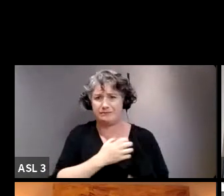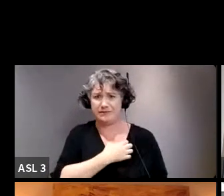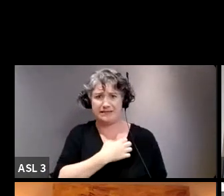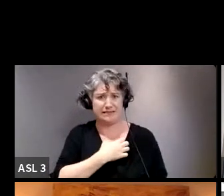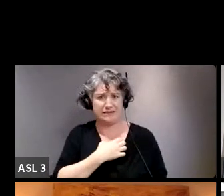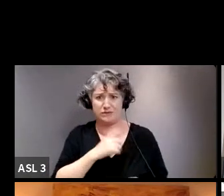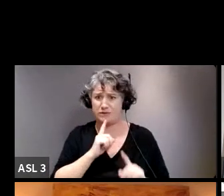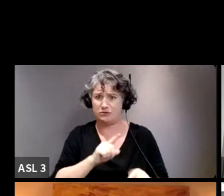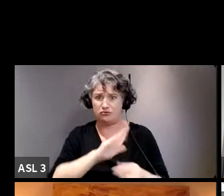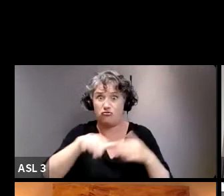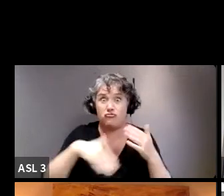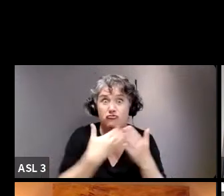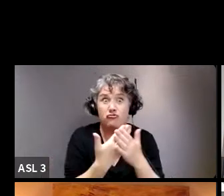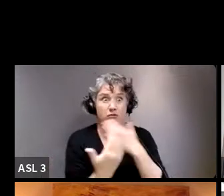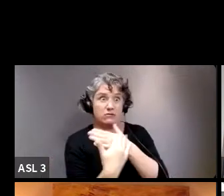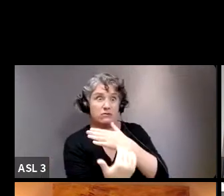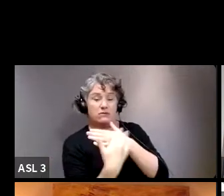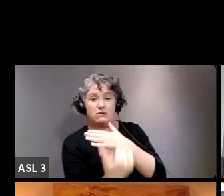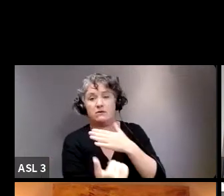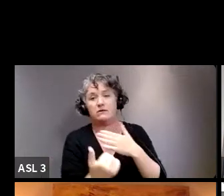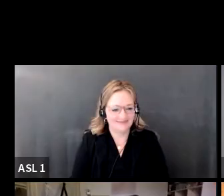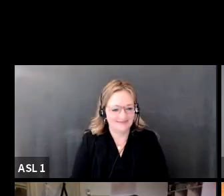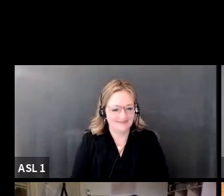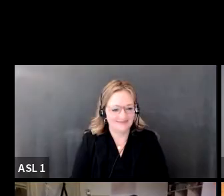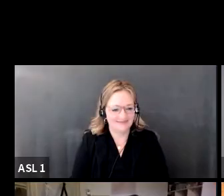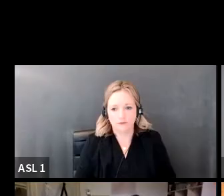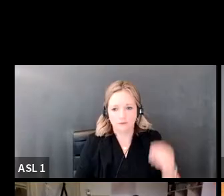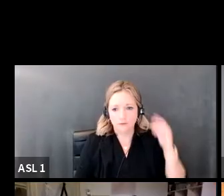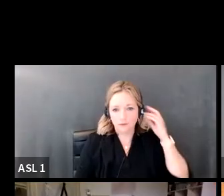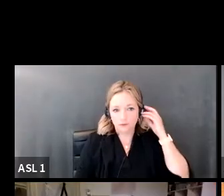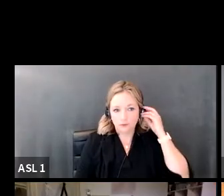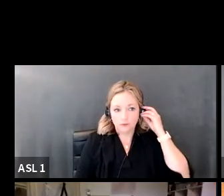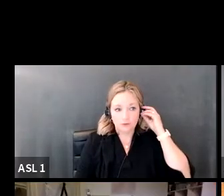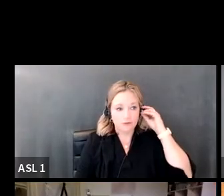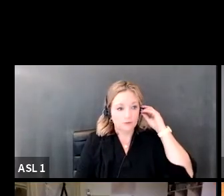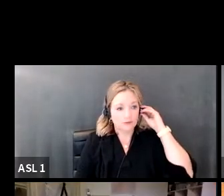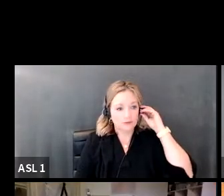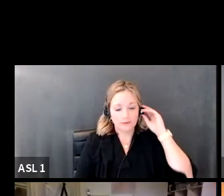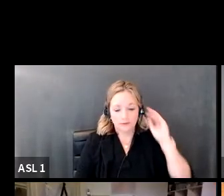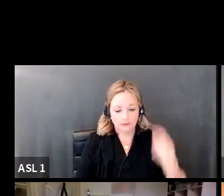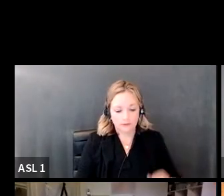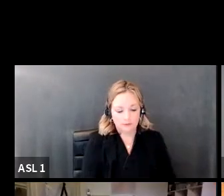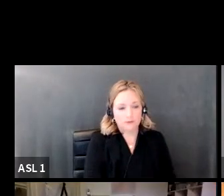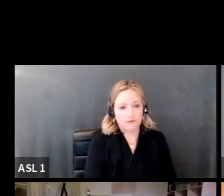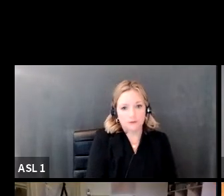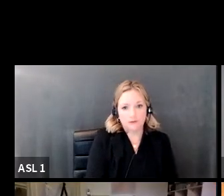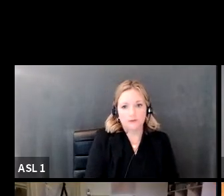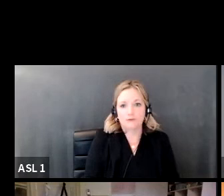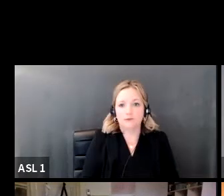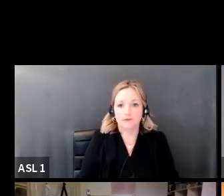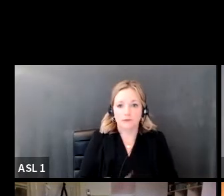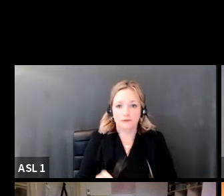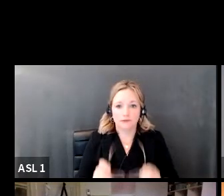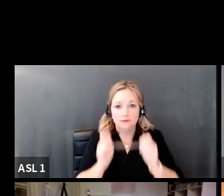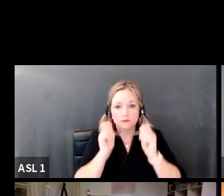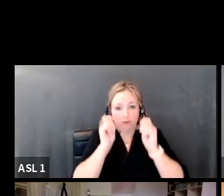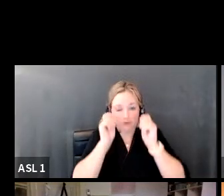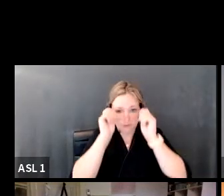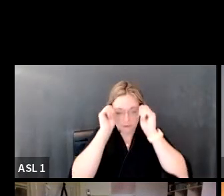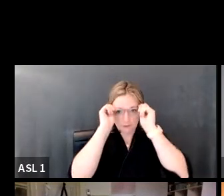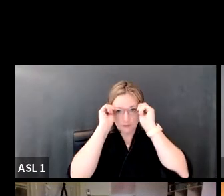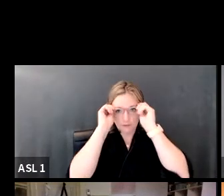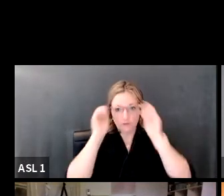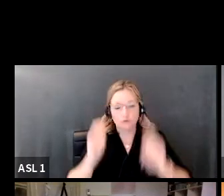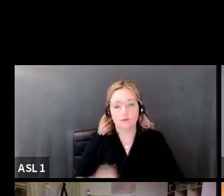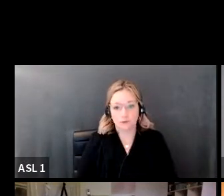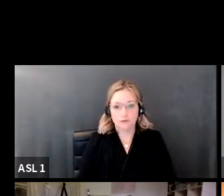different priorities and we use different means to do so i hope that answers those questions it does thank you so much um